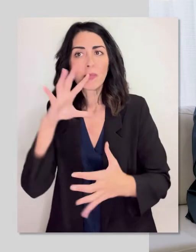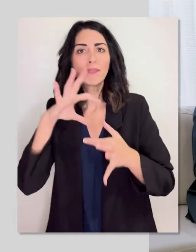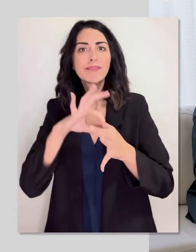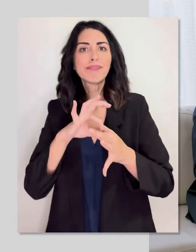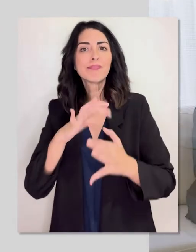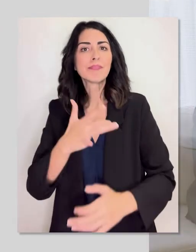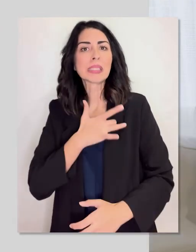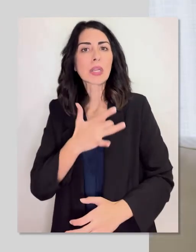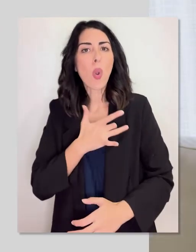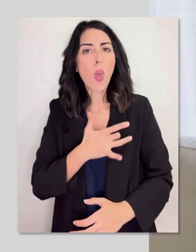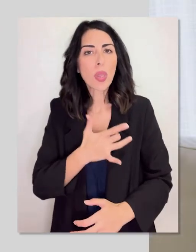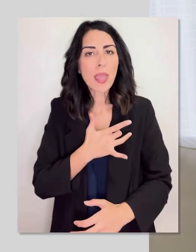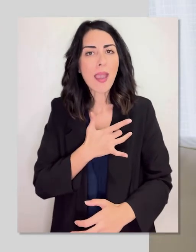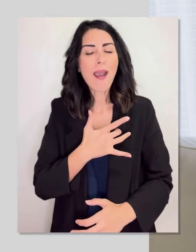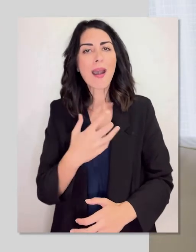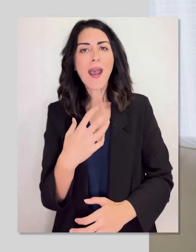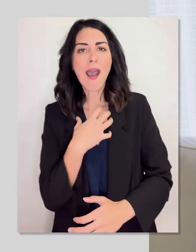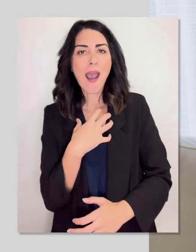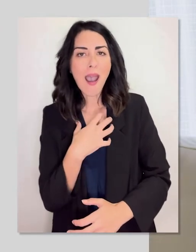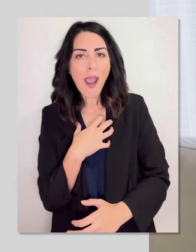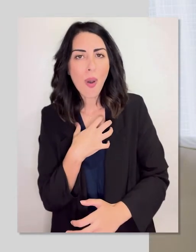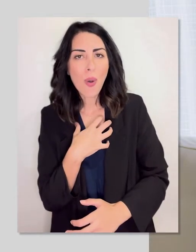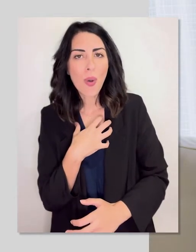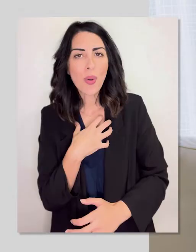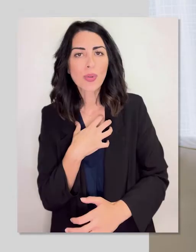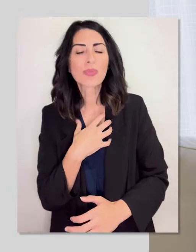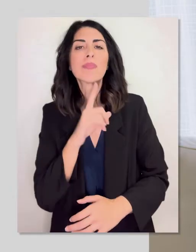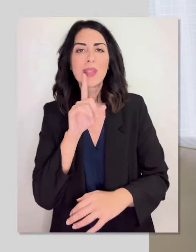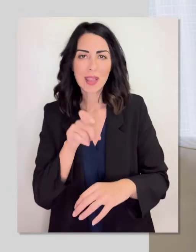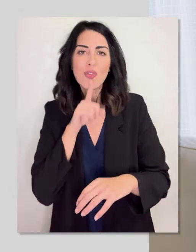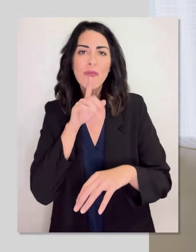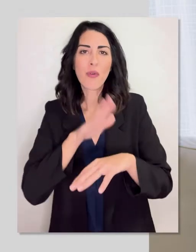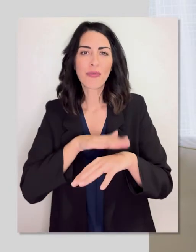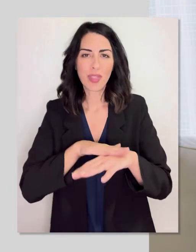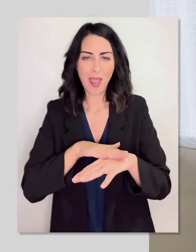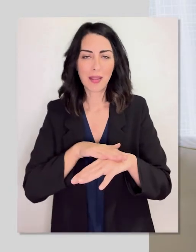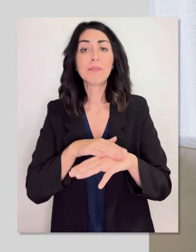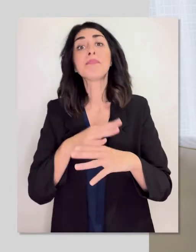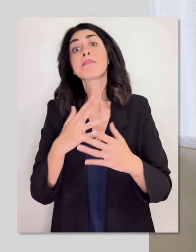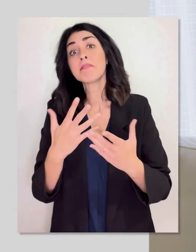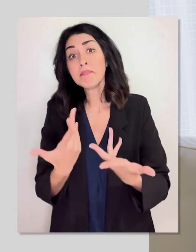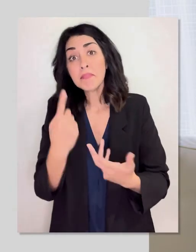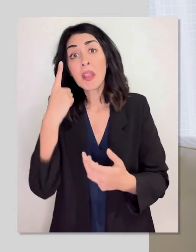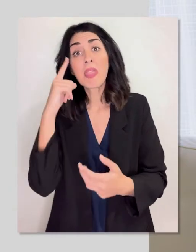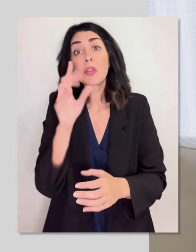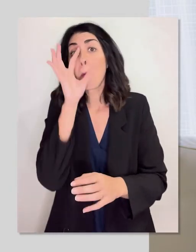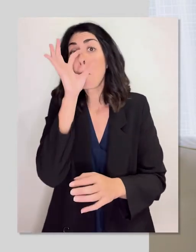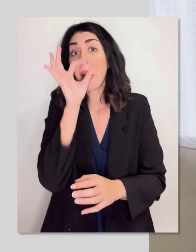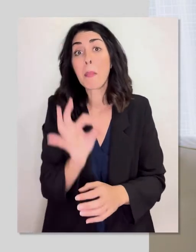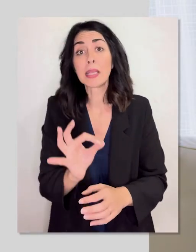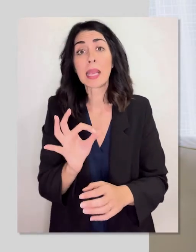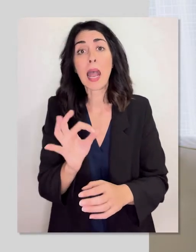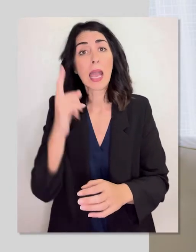that you're under a lot of stress, but we don't really know what causes tension type headache. It's sort